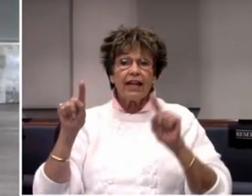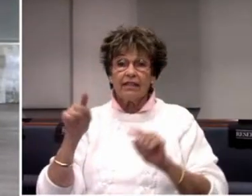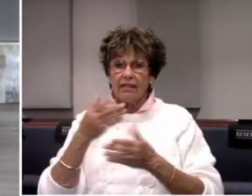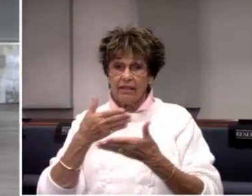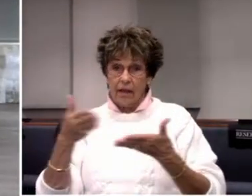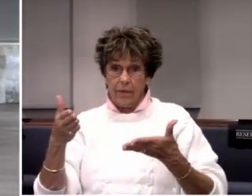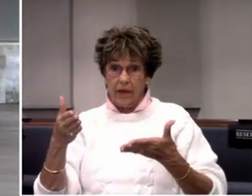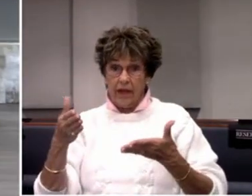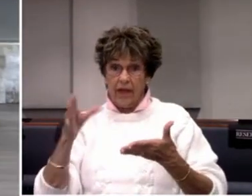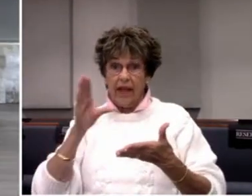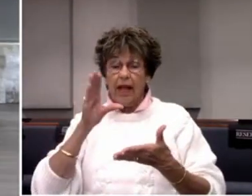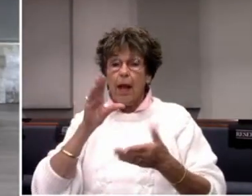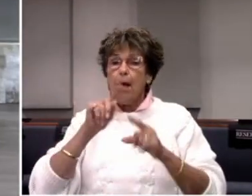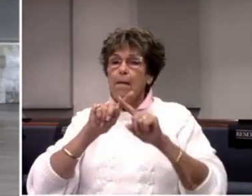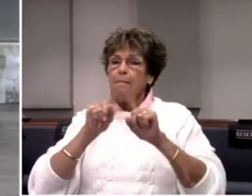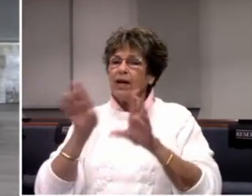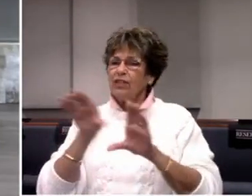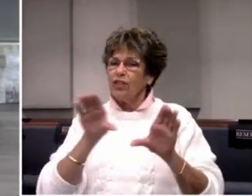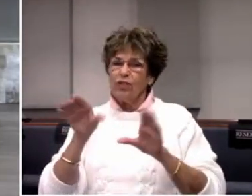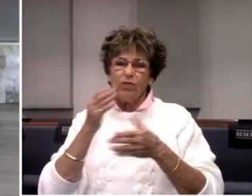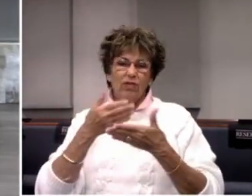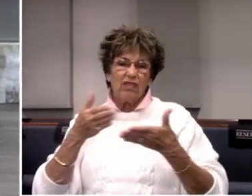another.